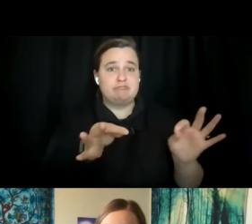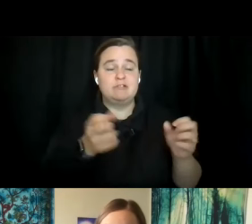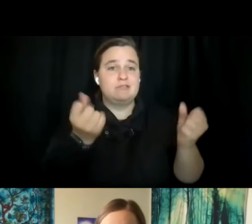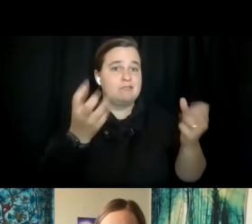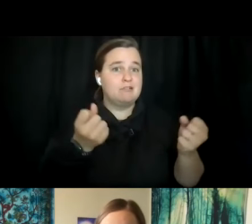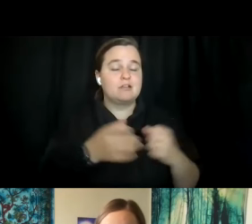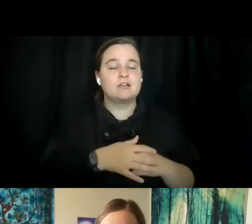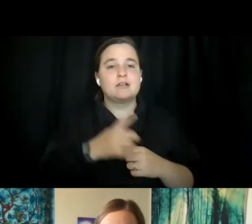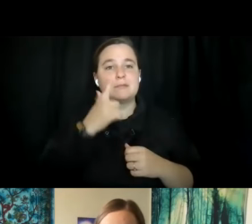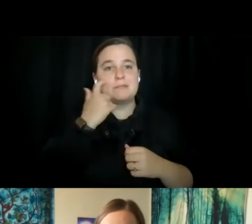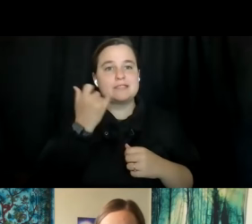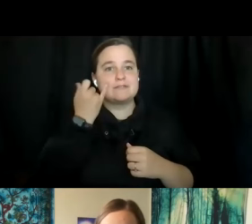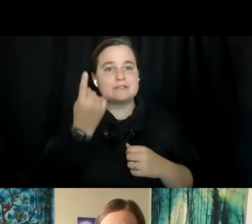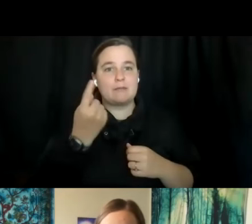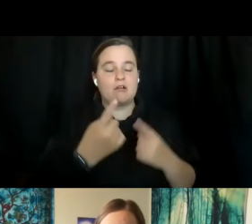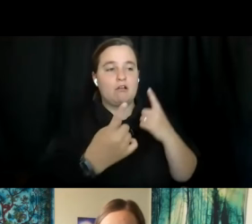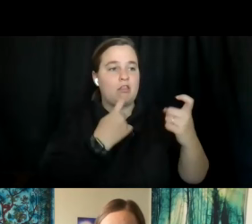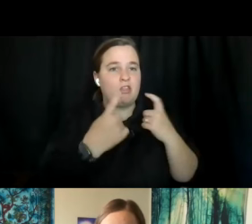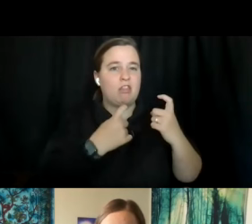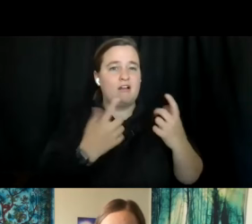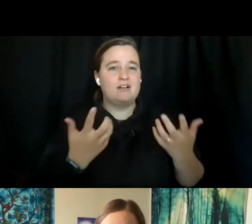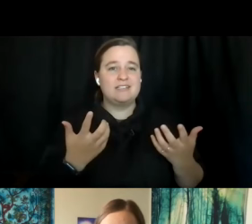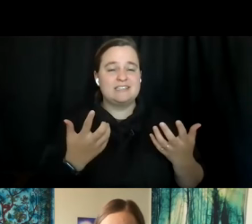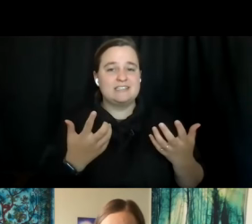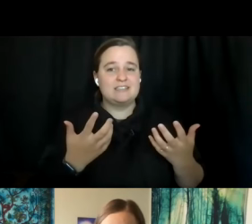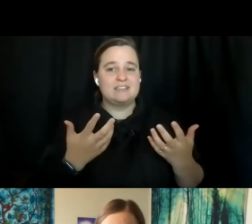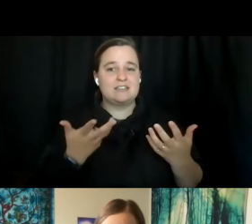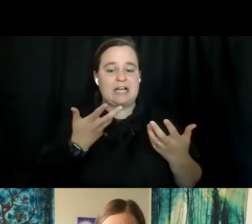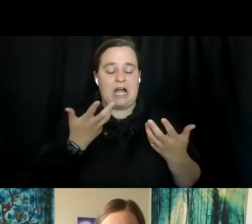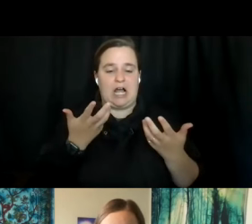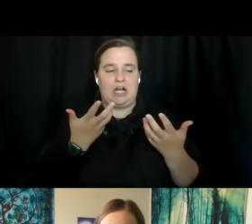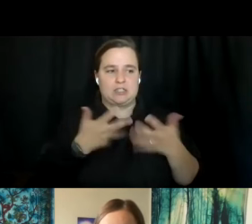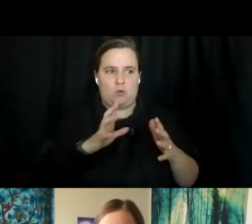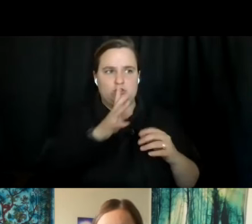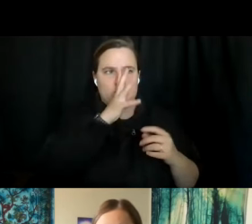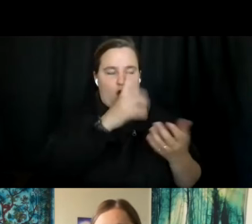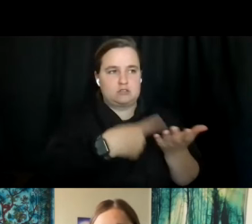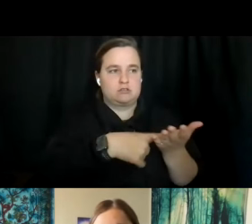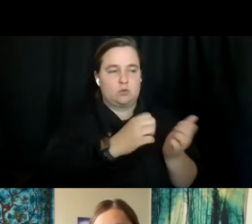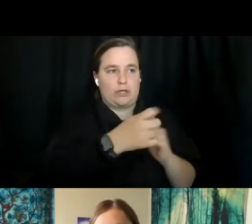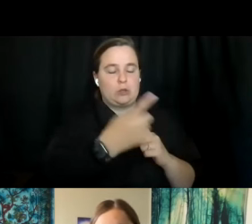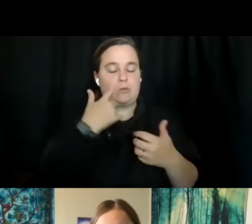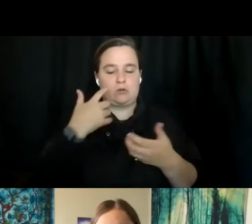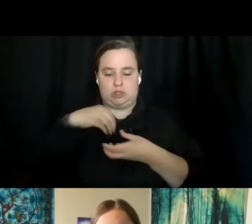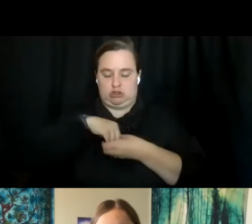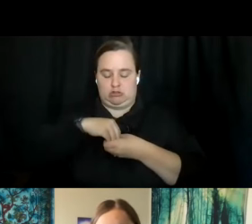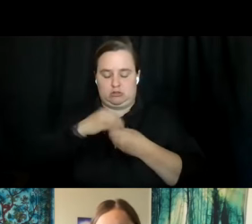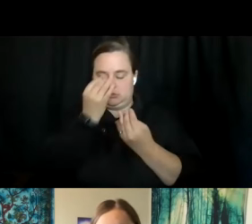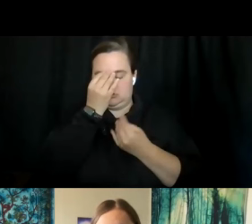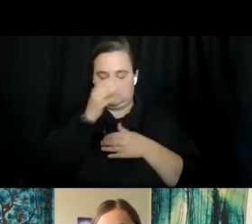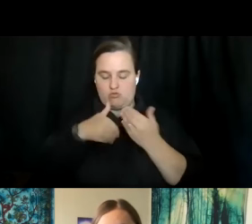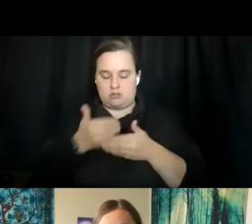a lot of questions about something. It's like, I just want to like internally process this instead of coming up with words to say what